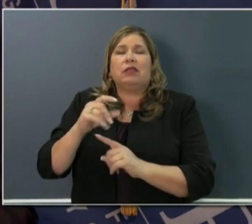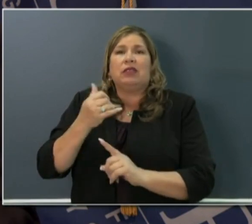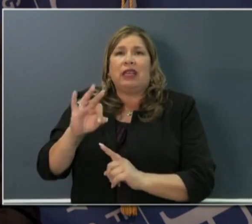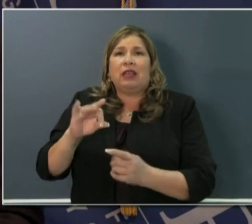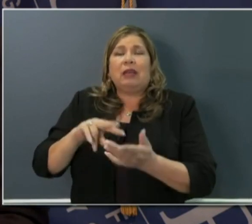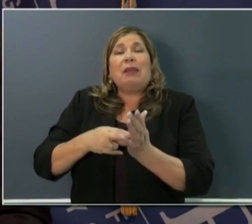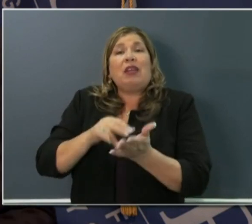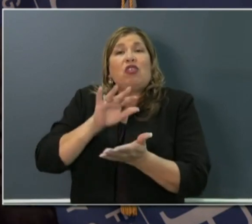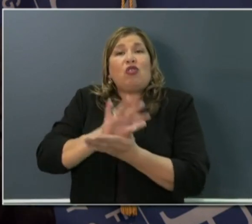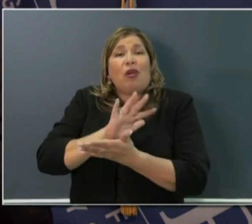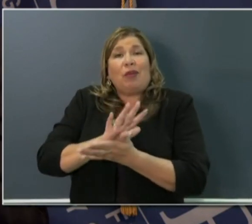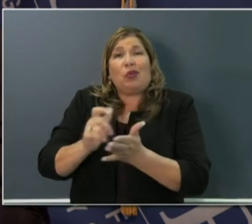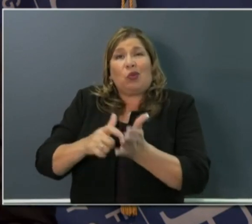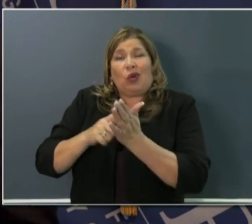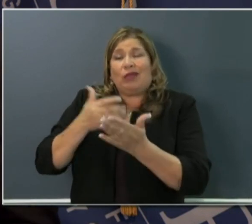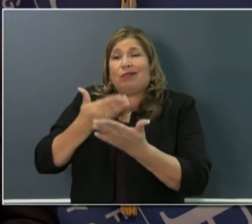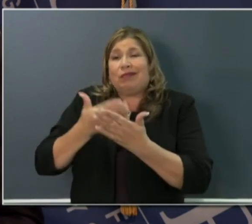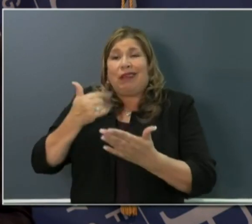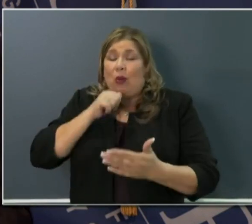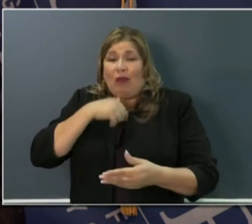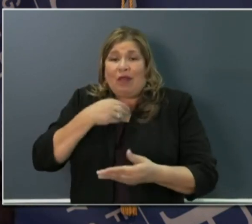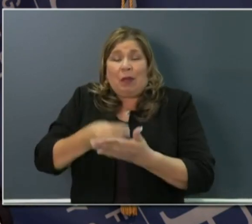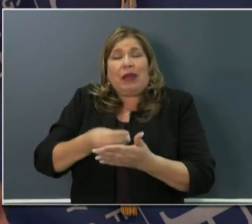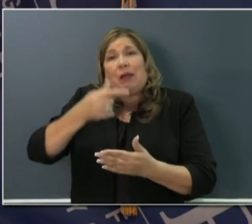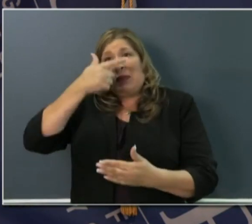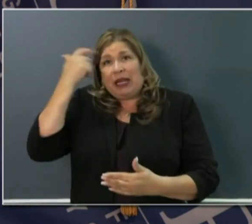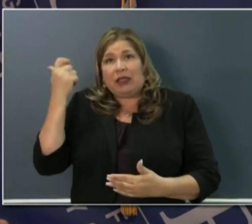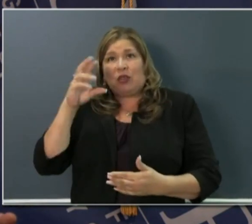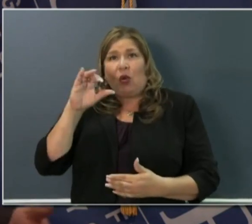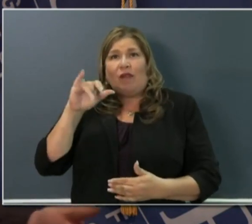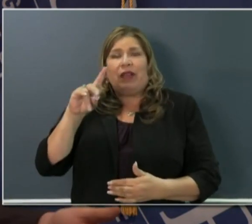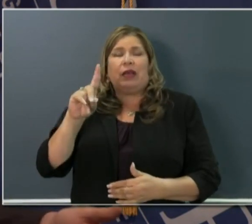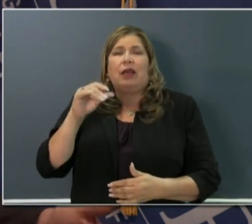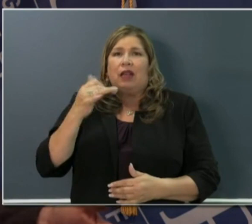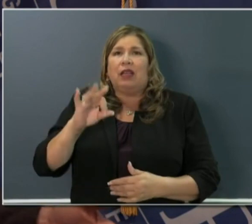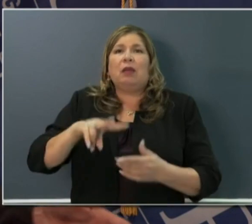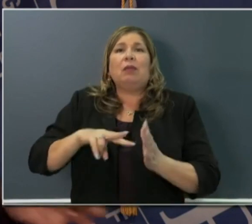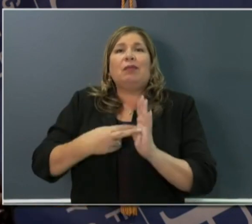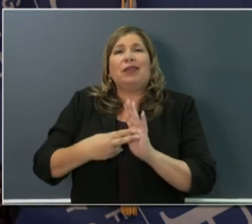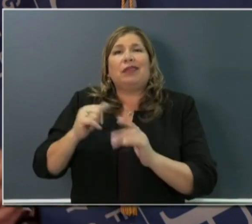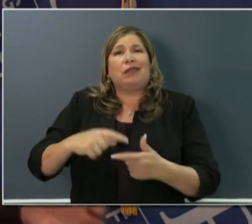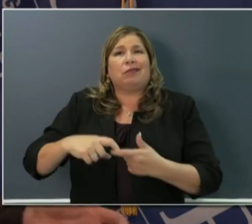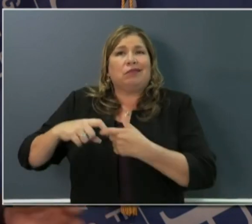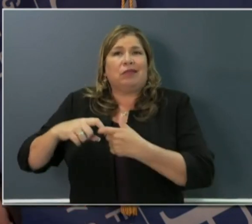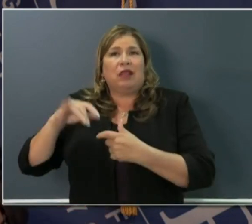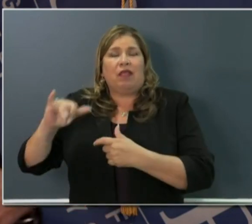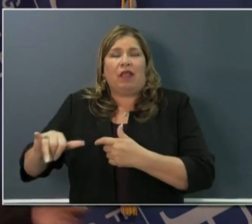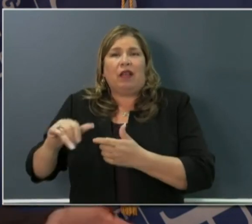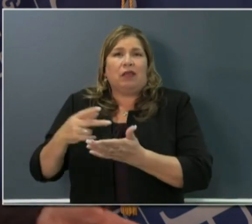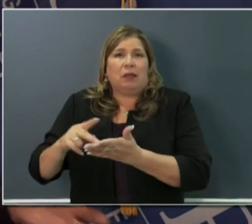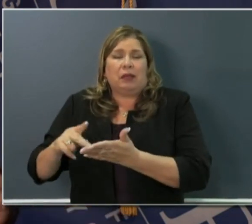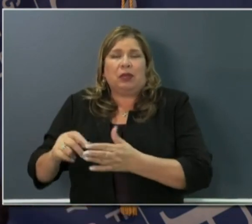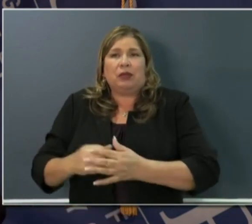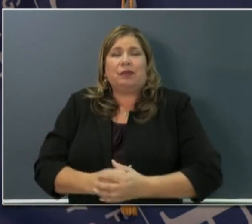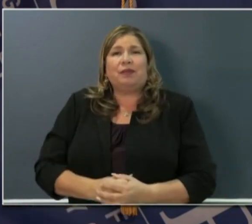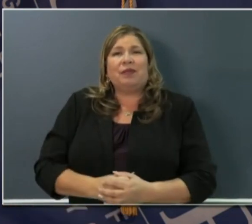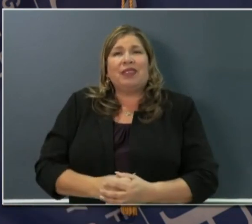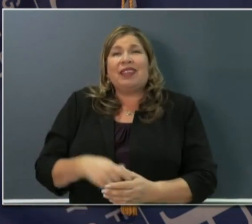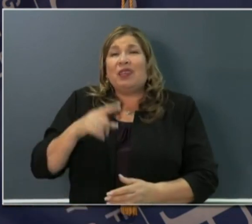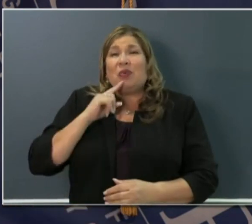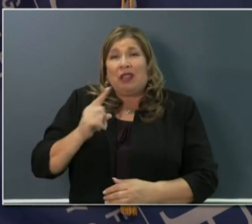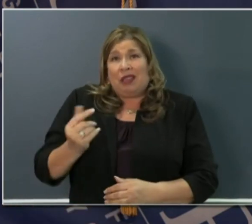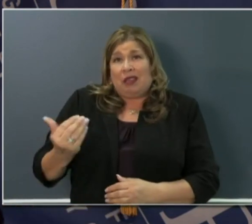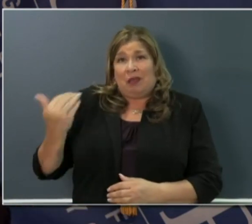this. And I can assure you, one of the great critiques post 2008 was the laborious processing back and forth